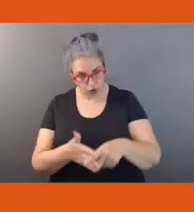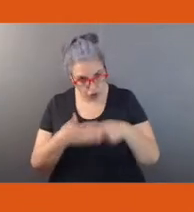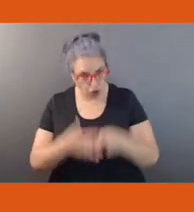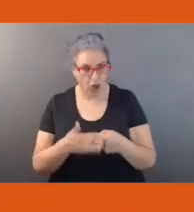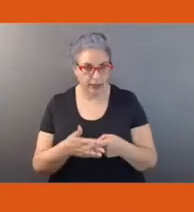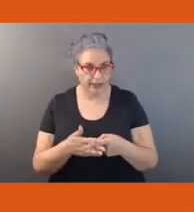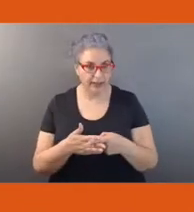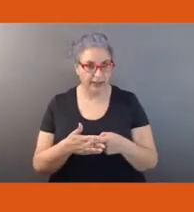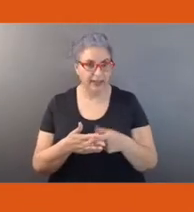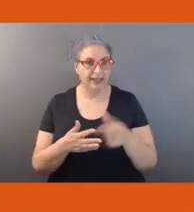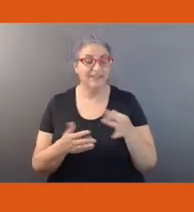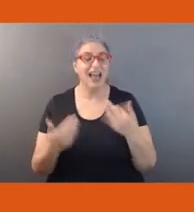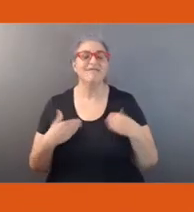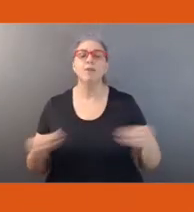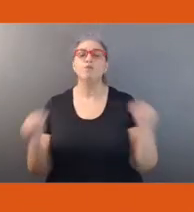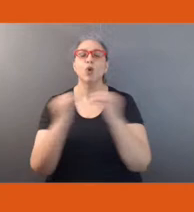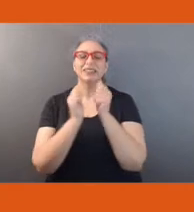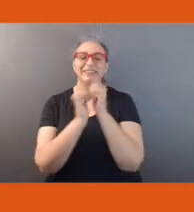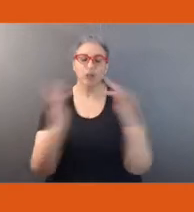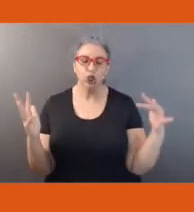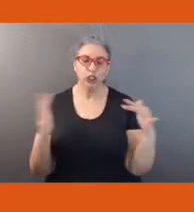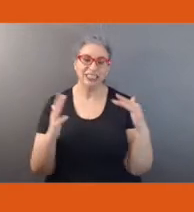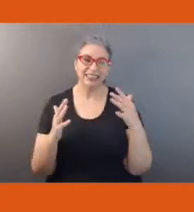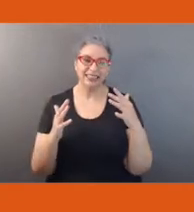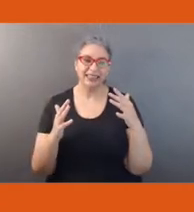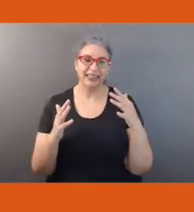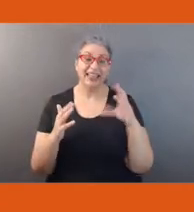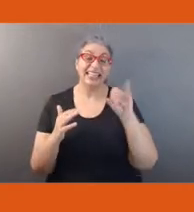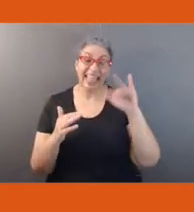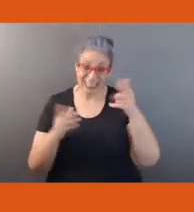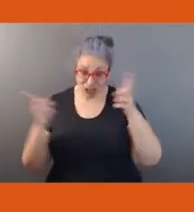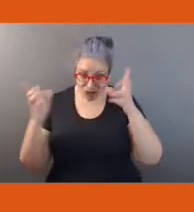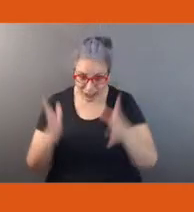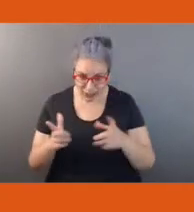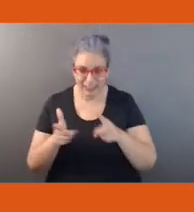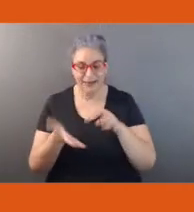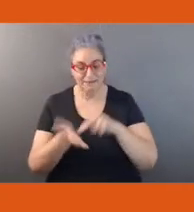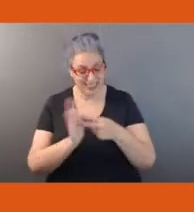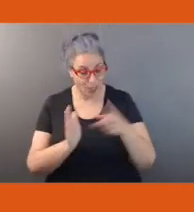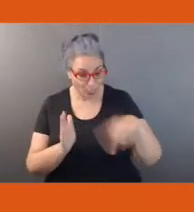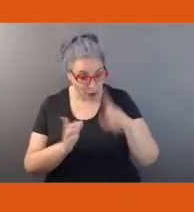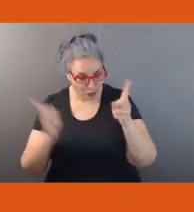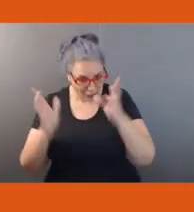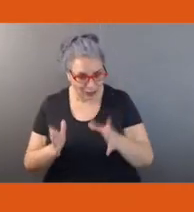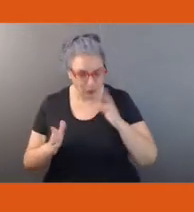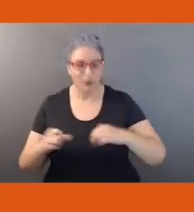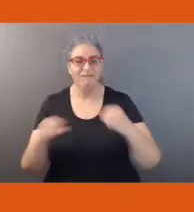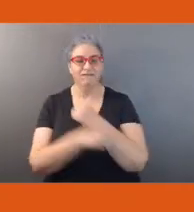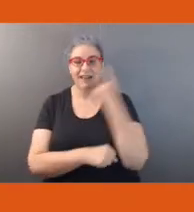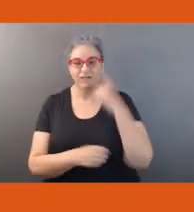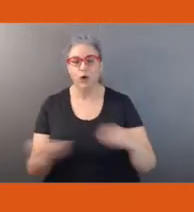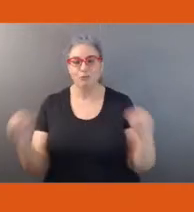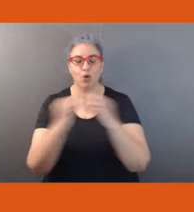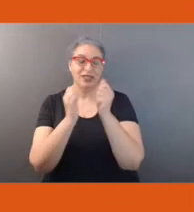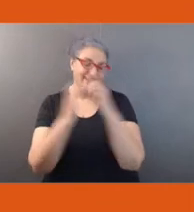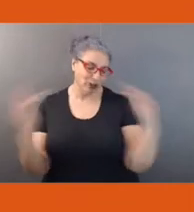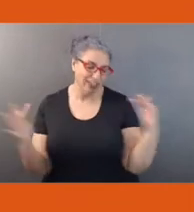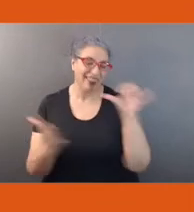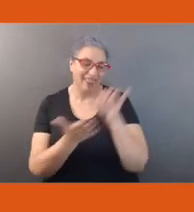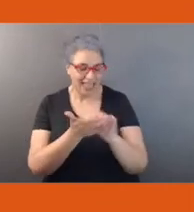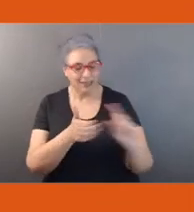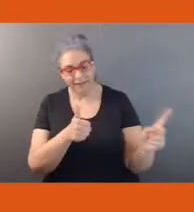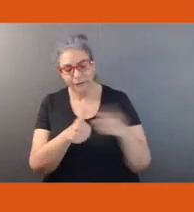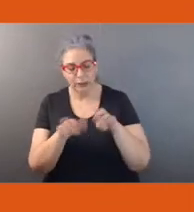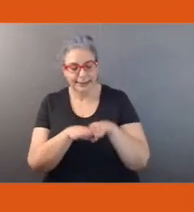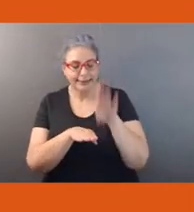with. If there are more diverse casting directors, they're also going to fight for diversity. I think we need to start there,